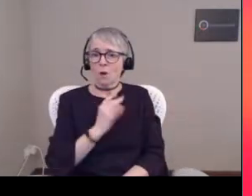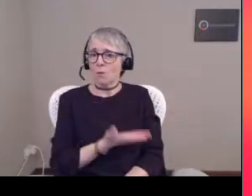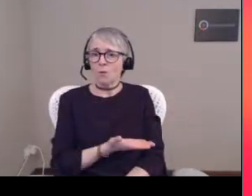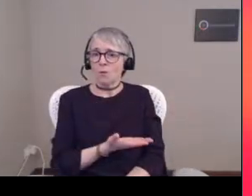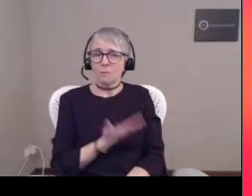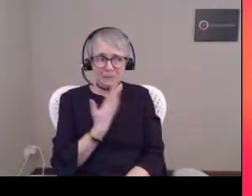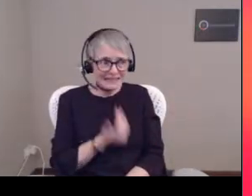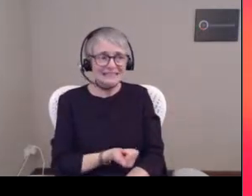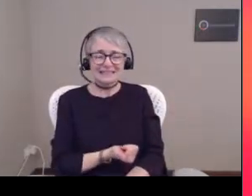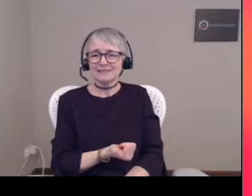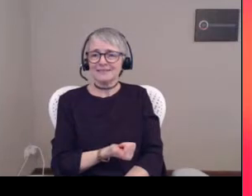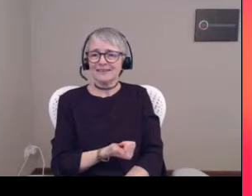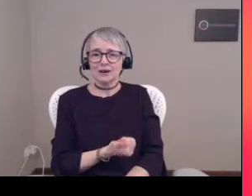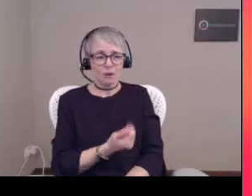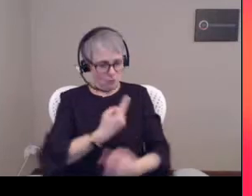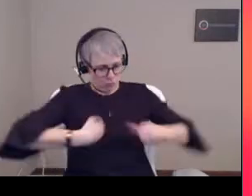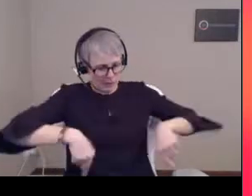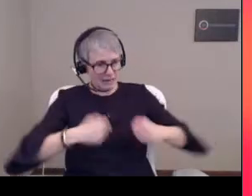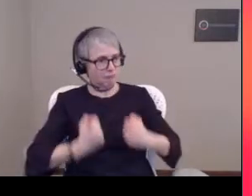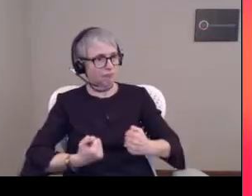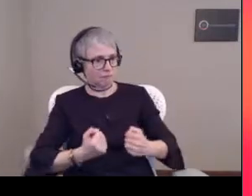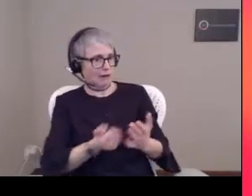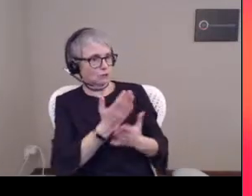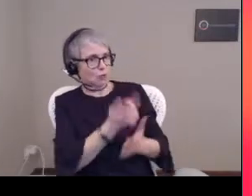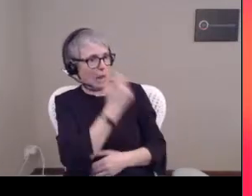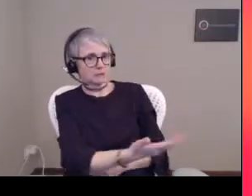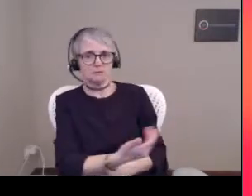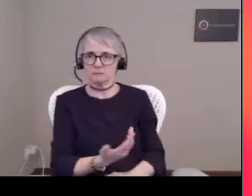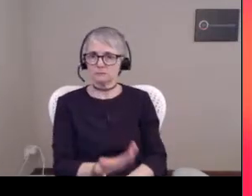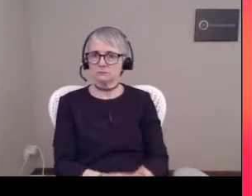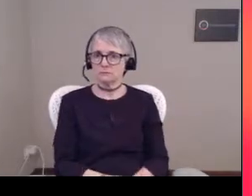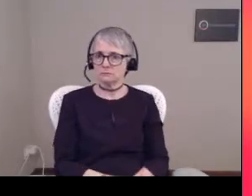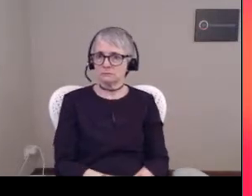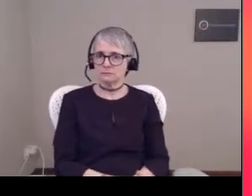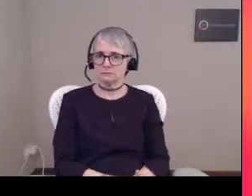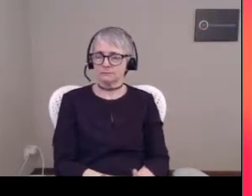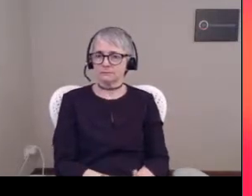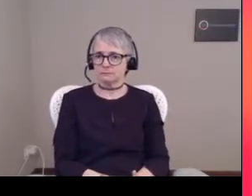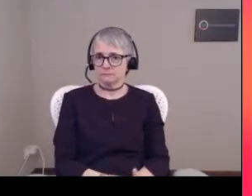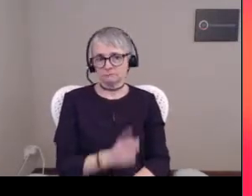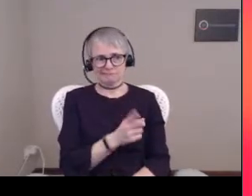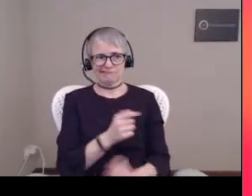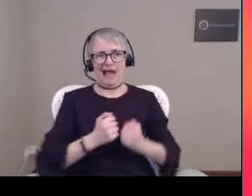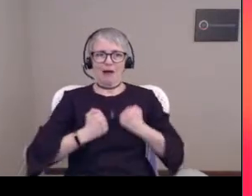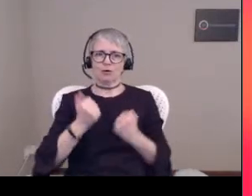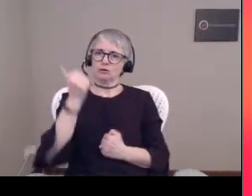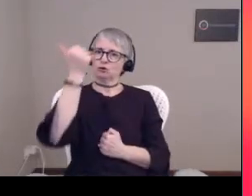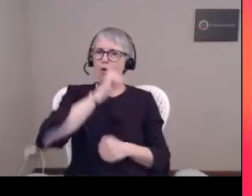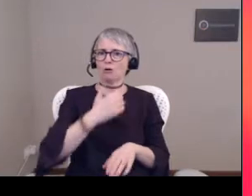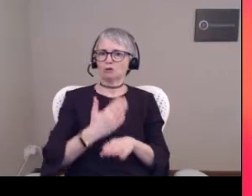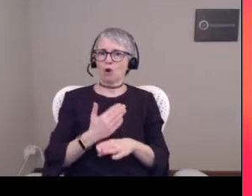because we will do everything we can to support and accommodate, that as part of our smart working policy.